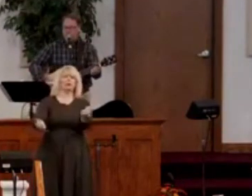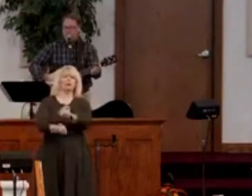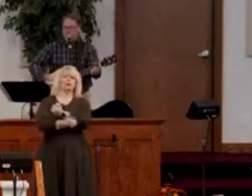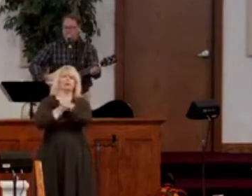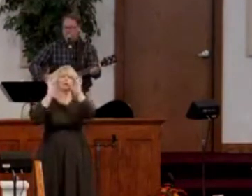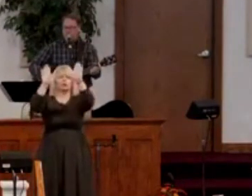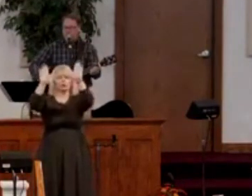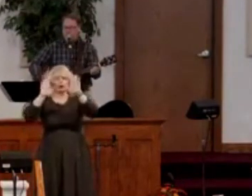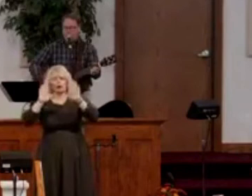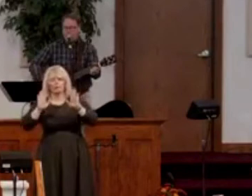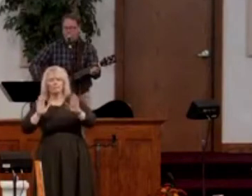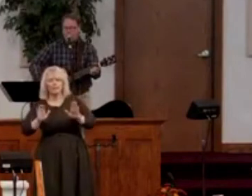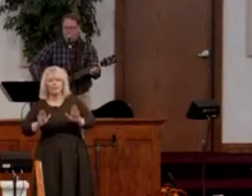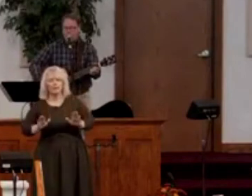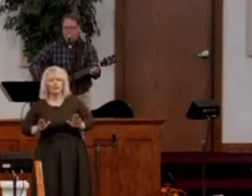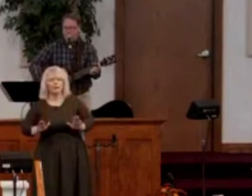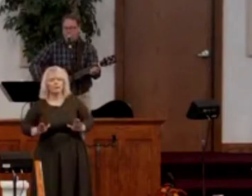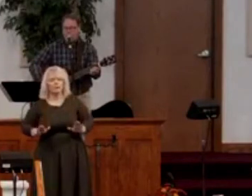Love so